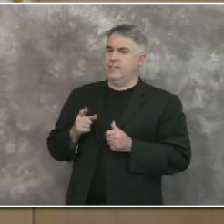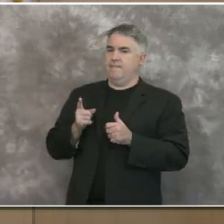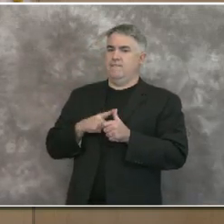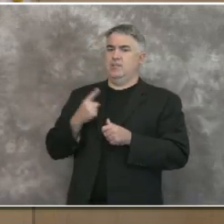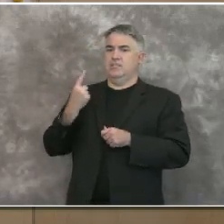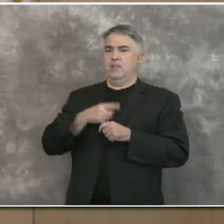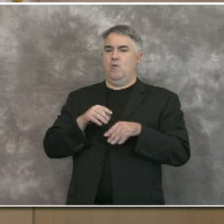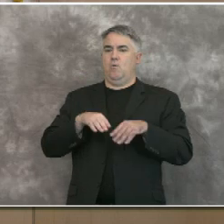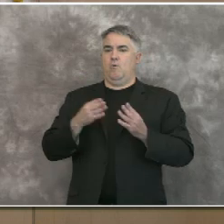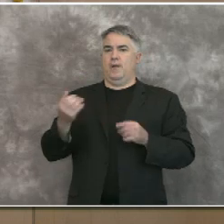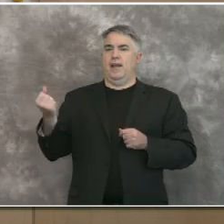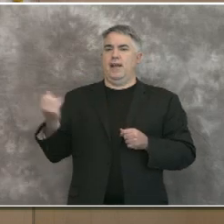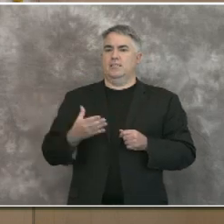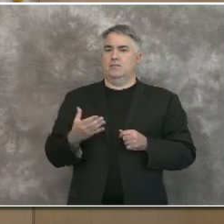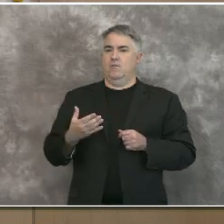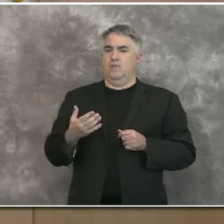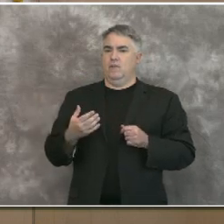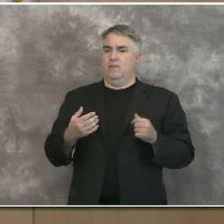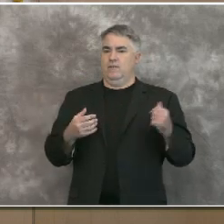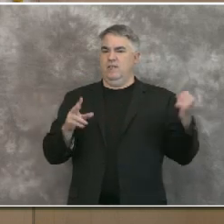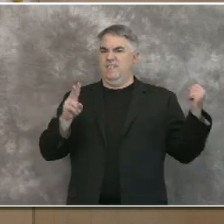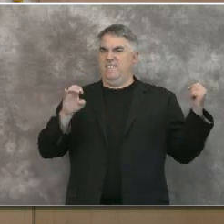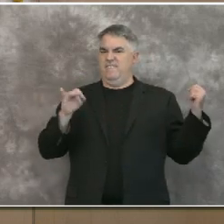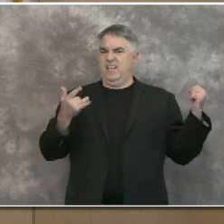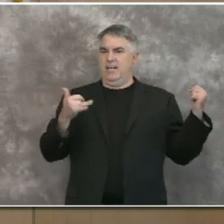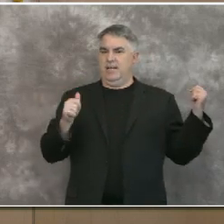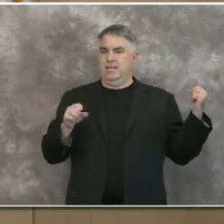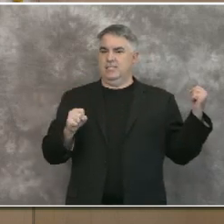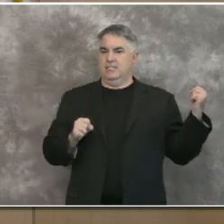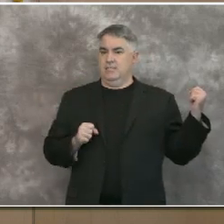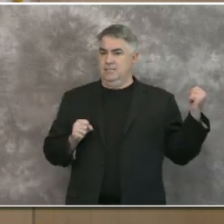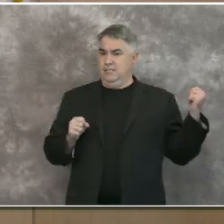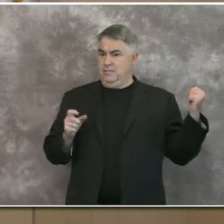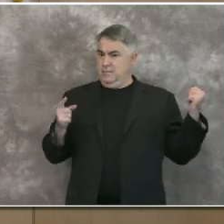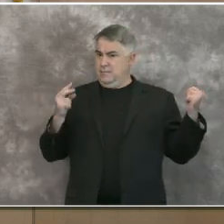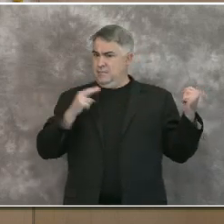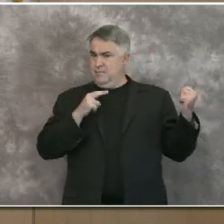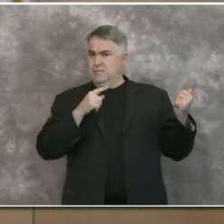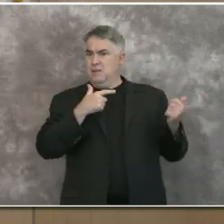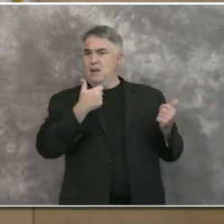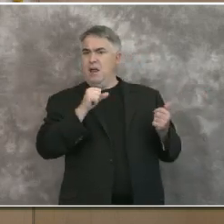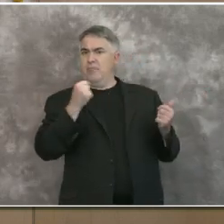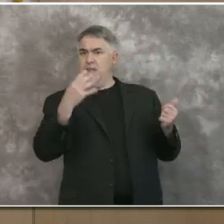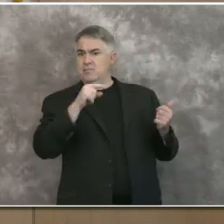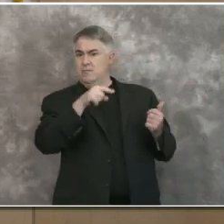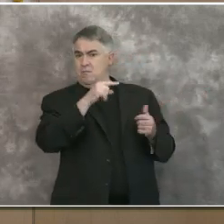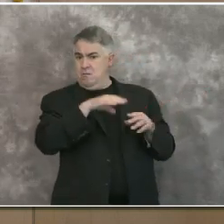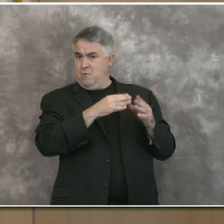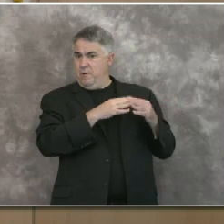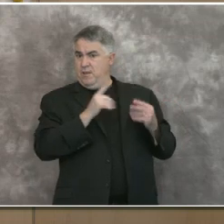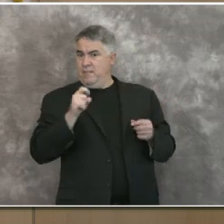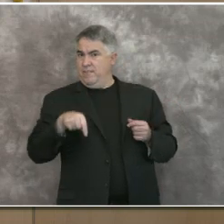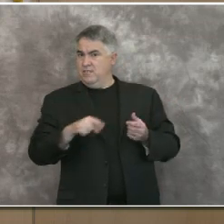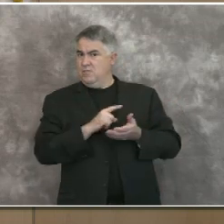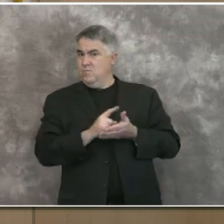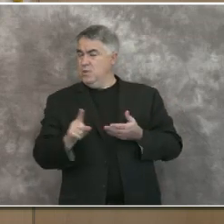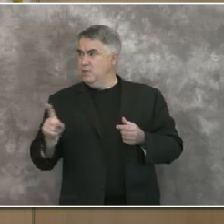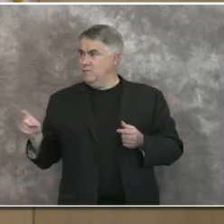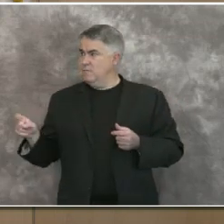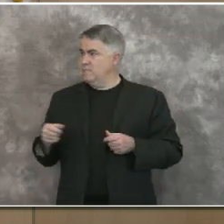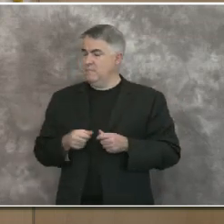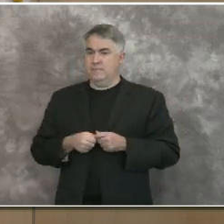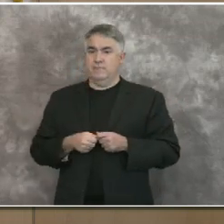casinos, Viejas, have you reviewed plans by the other casinos for their opening this week? Actually,